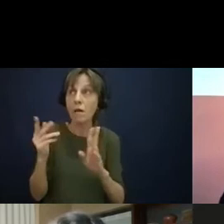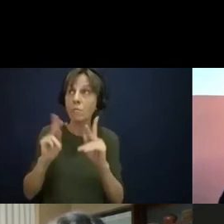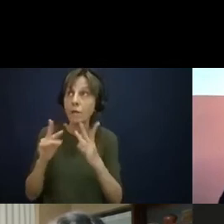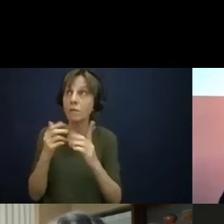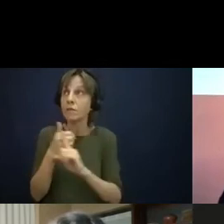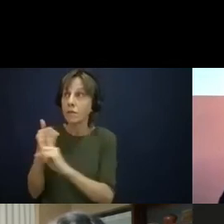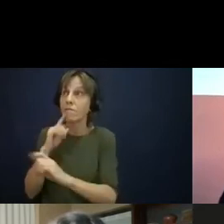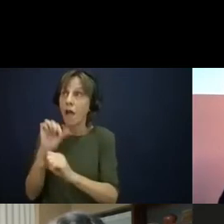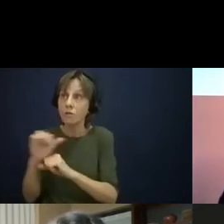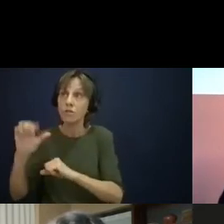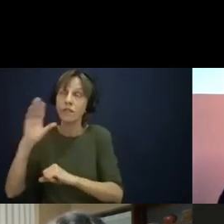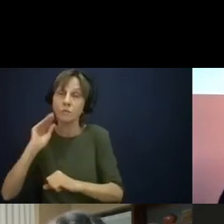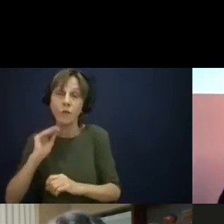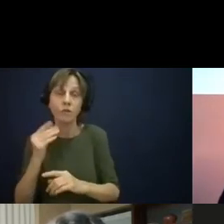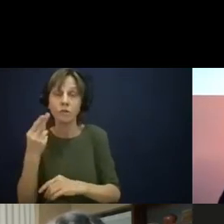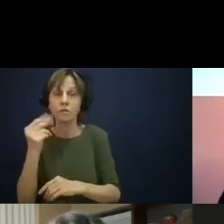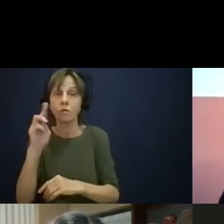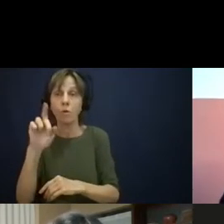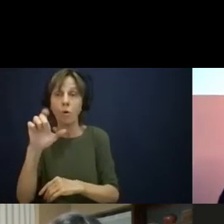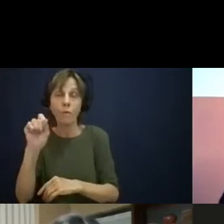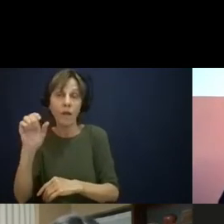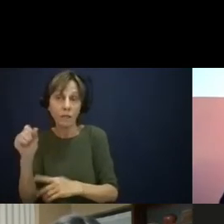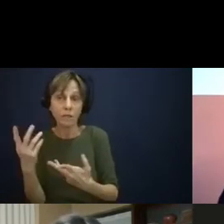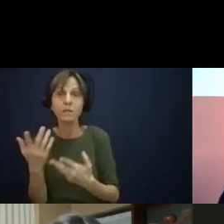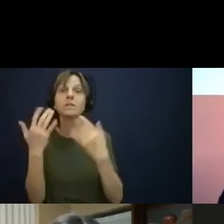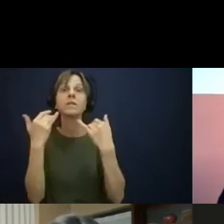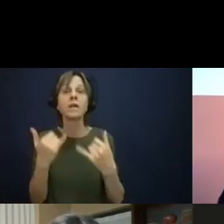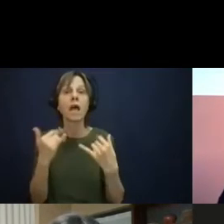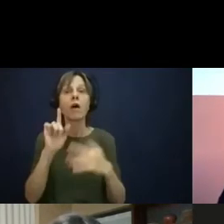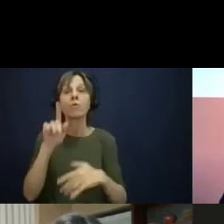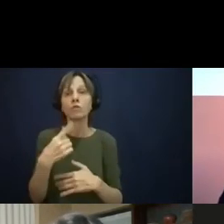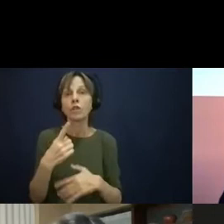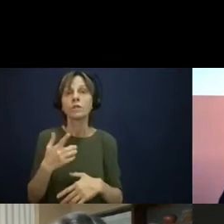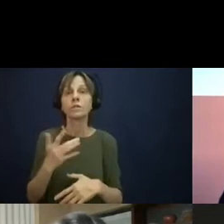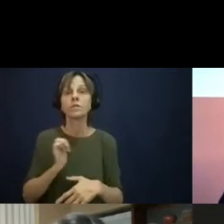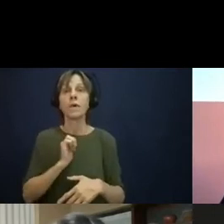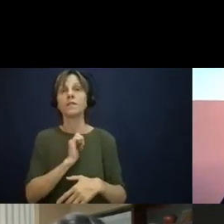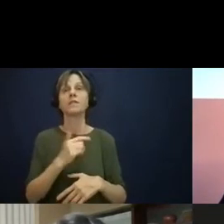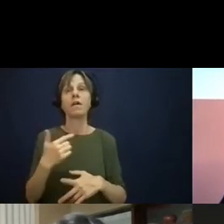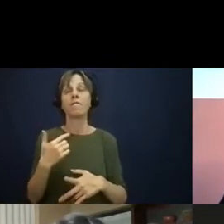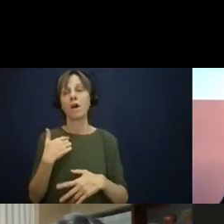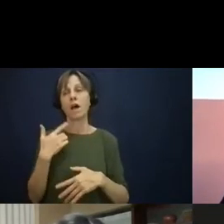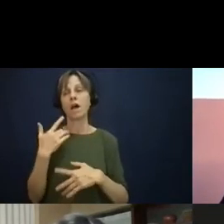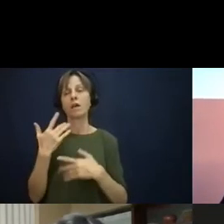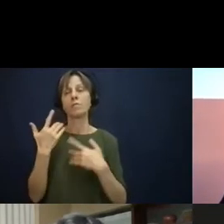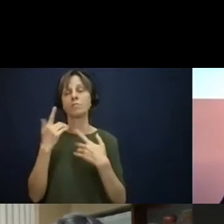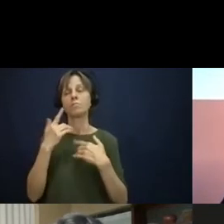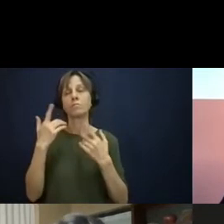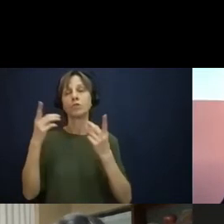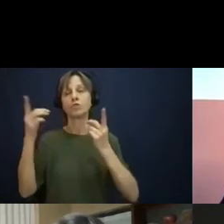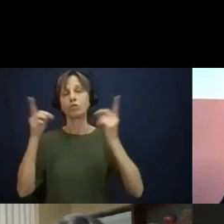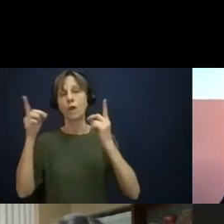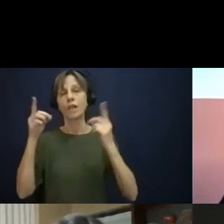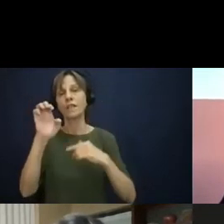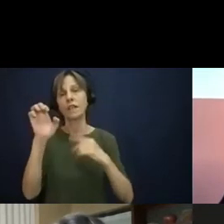between systems. And now it's just myself. I'm just executively directing Away Home America.